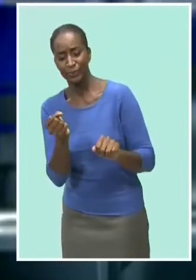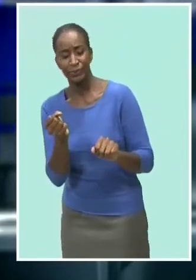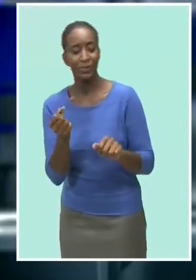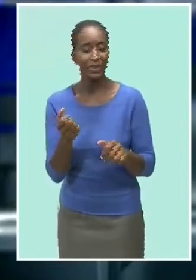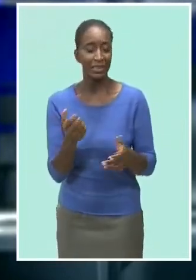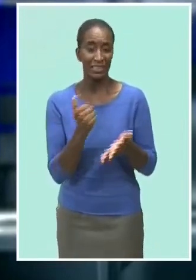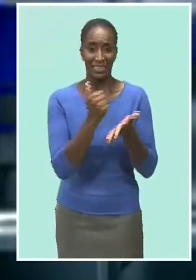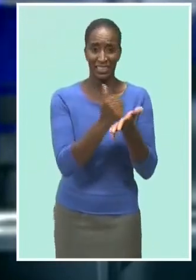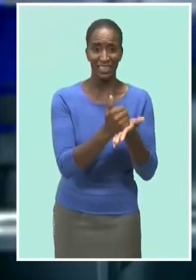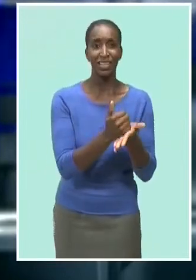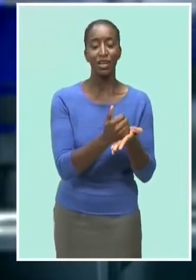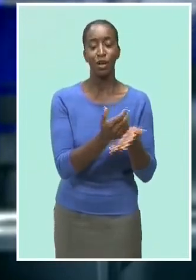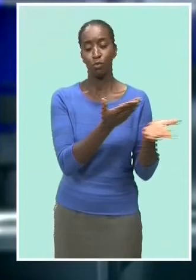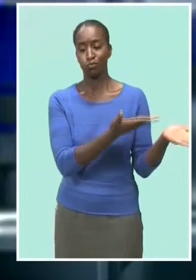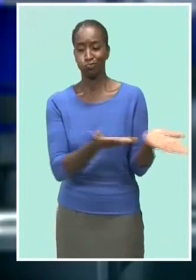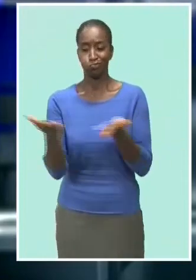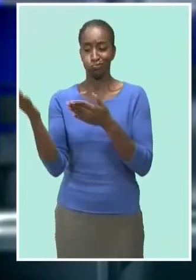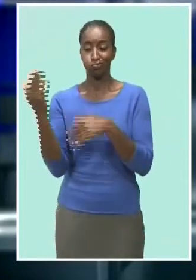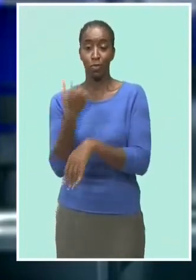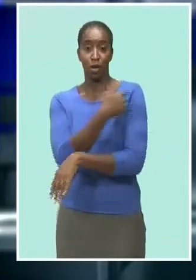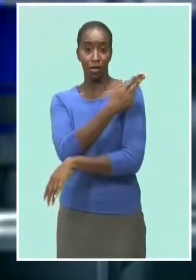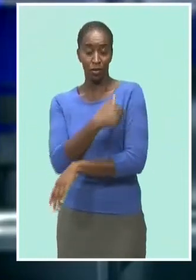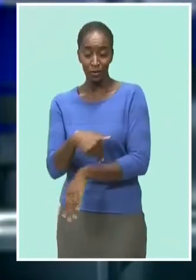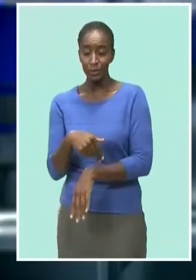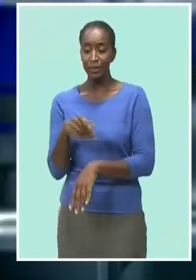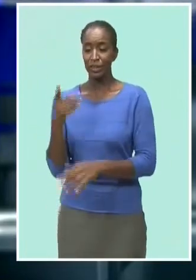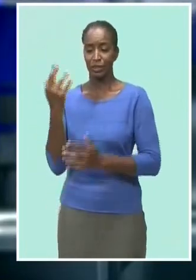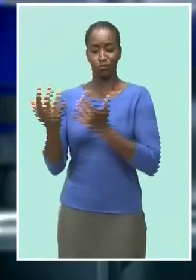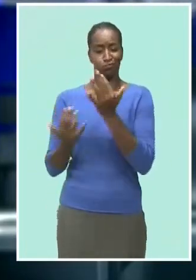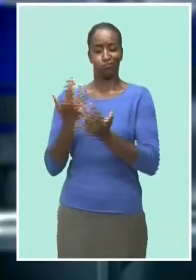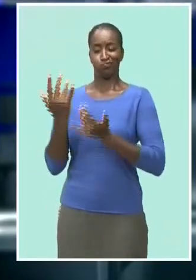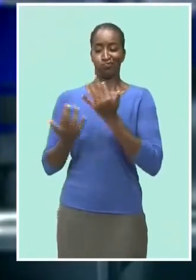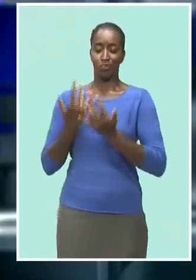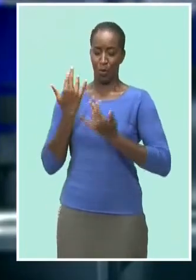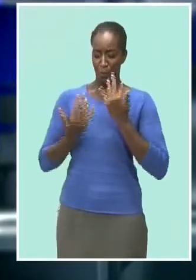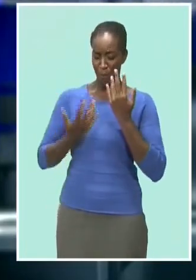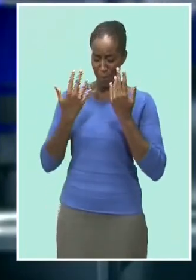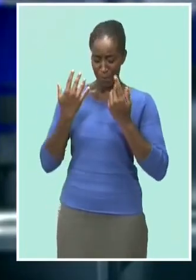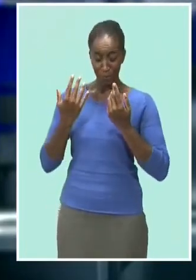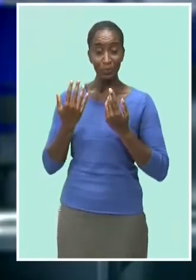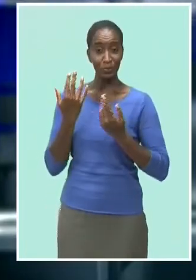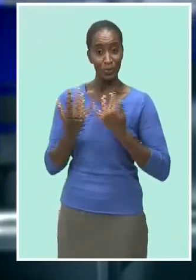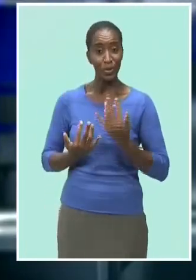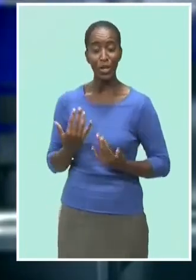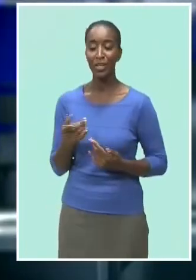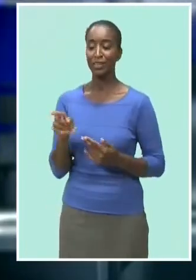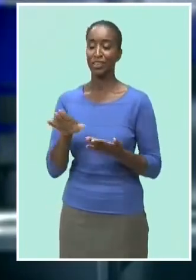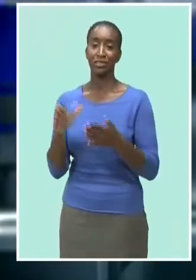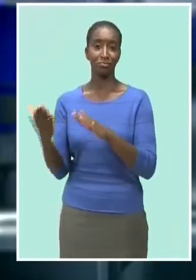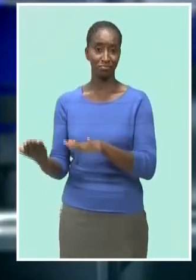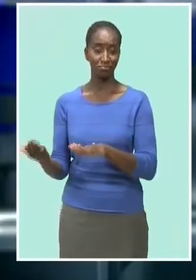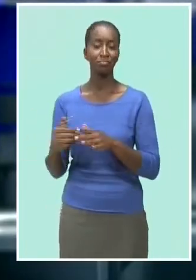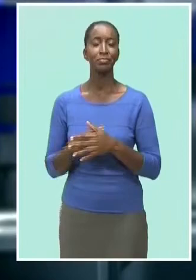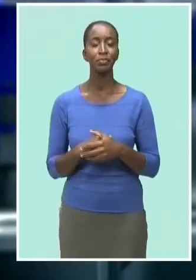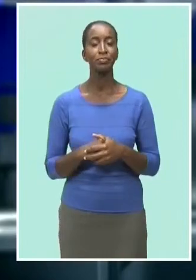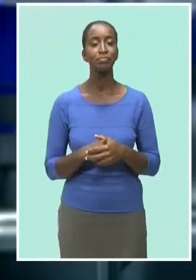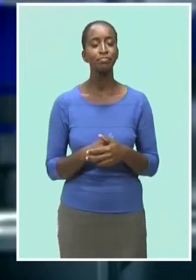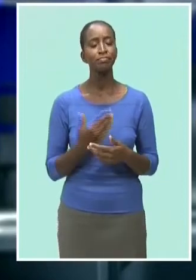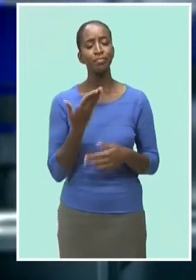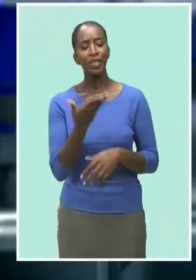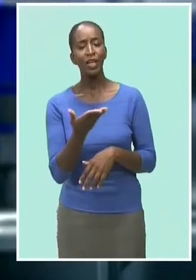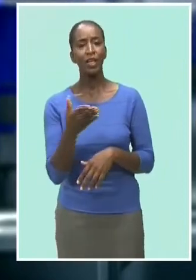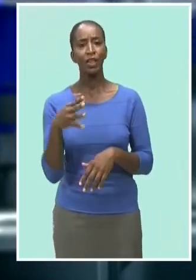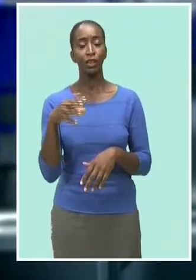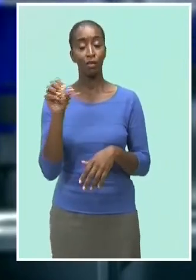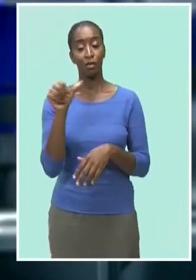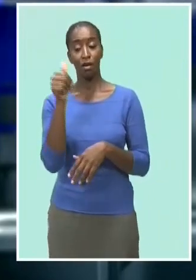succumbed to her injuries on August 6th. Now, Commissioner Griffith says their investigations, which included high-resolution security video footage from a